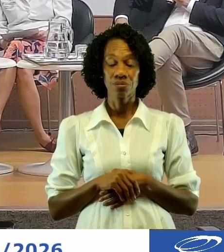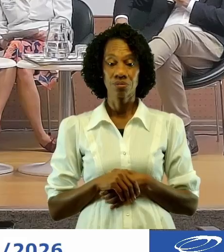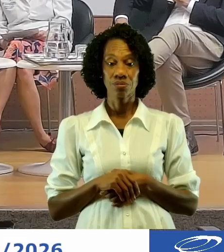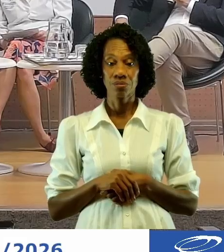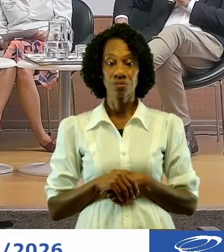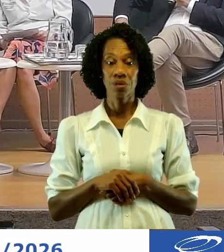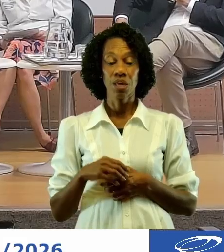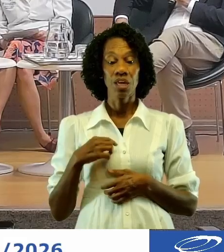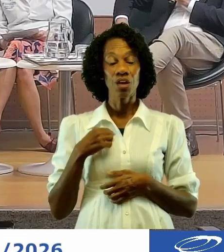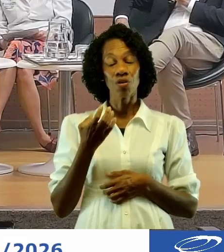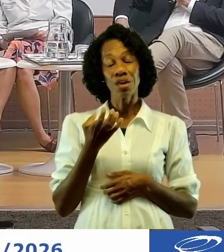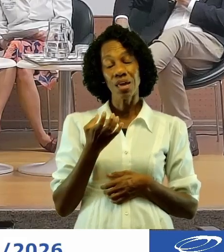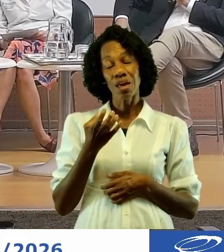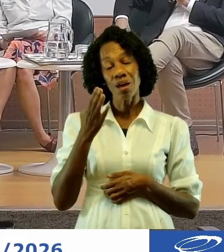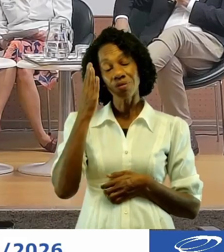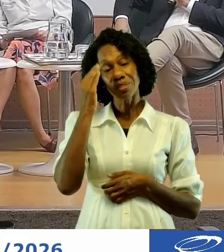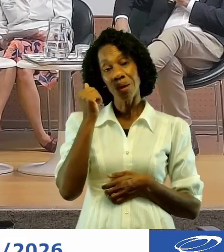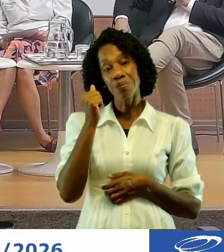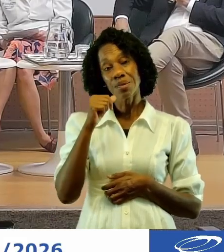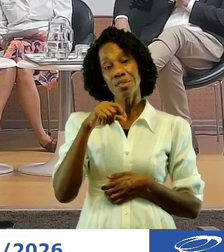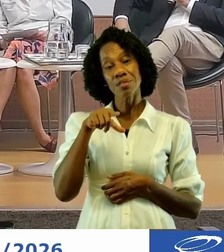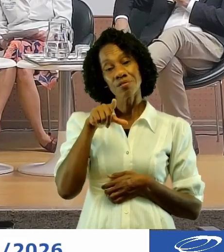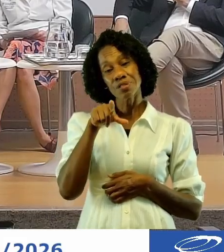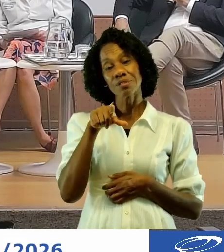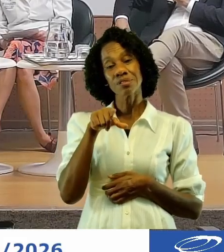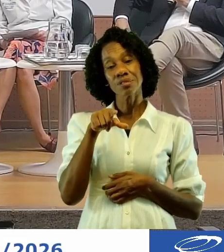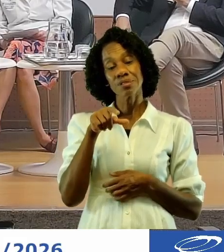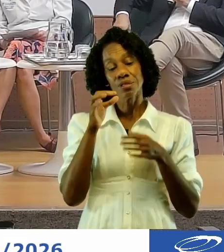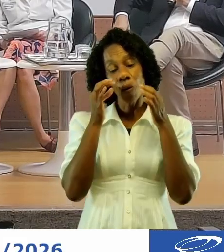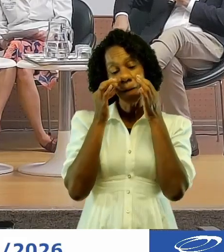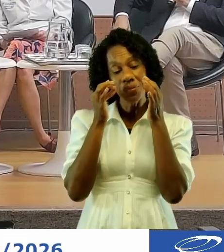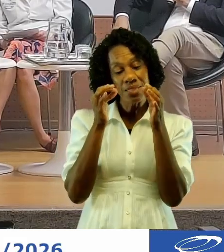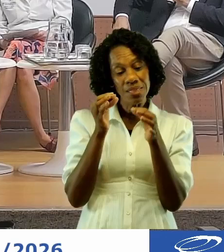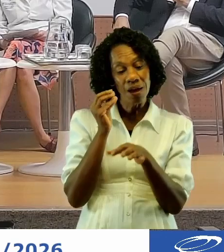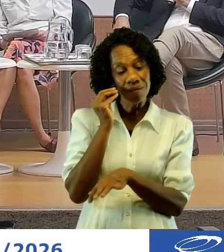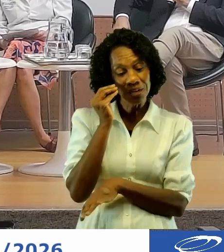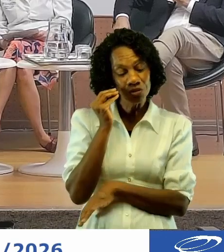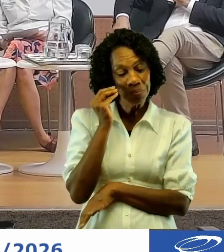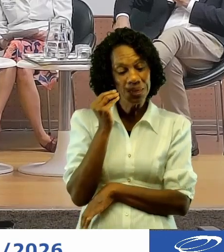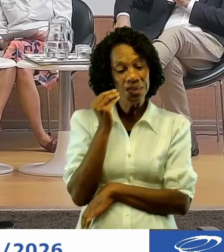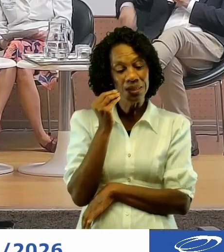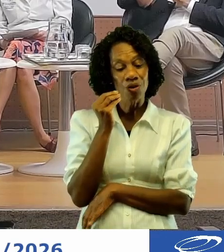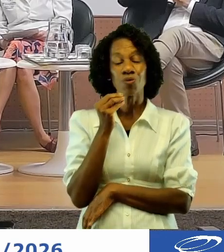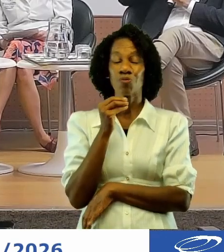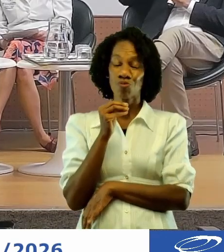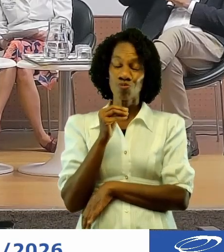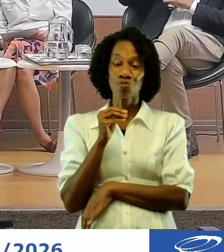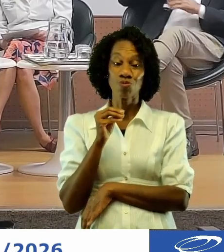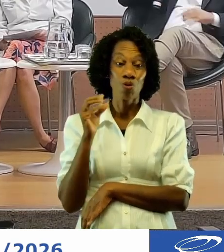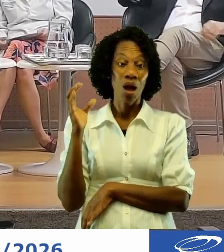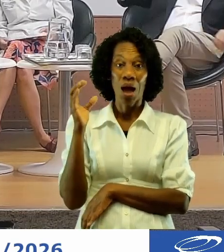eu gostaria de saber se ele está observando essa experiência com rápido aumento de resistência para a